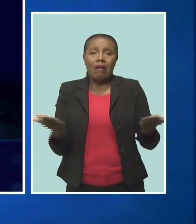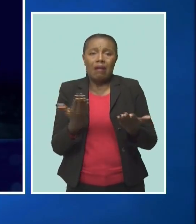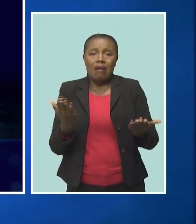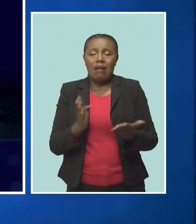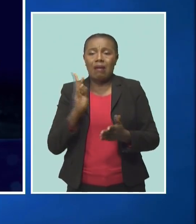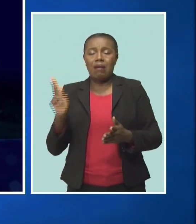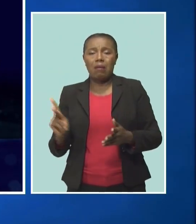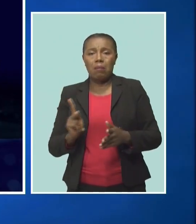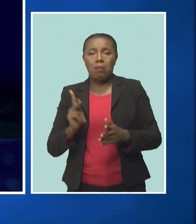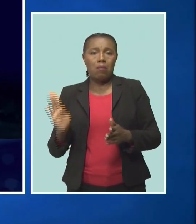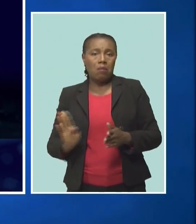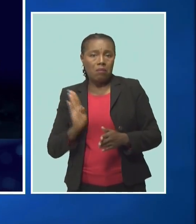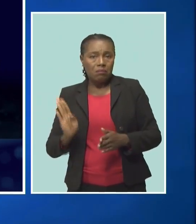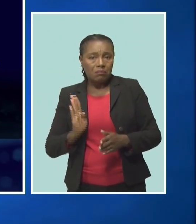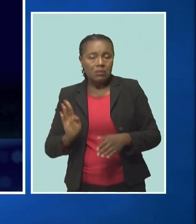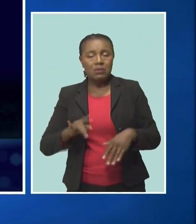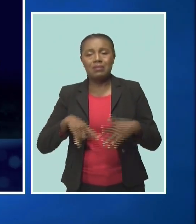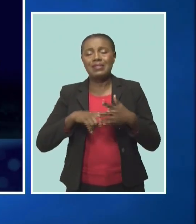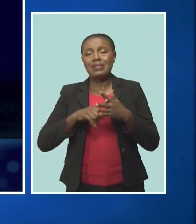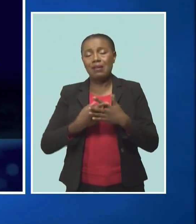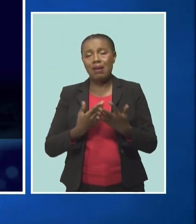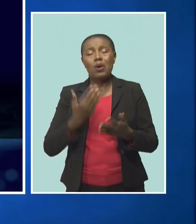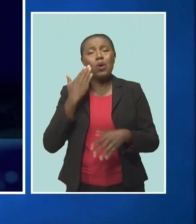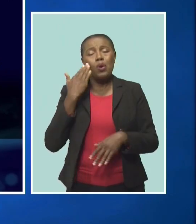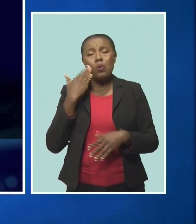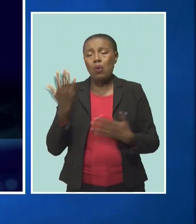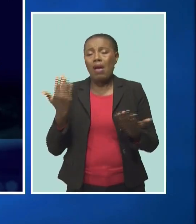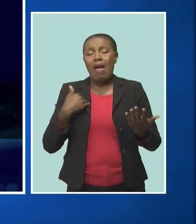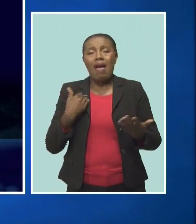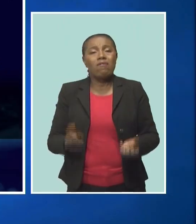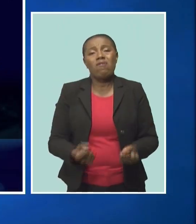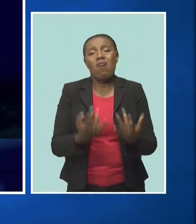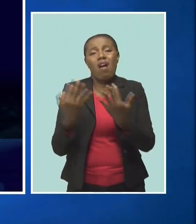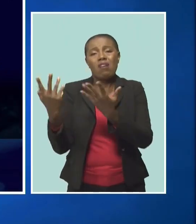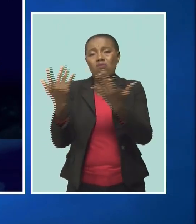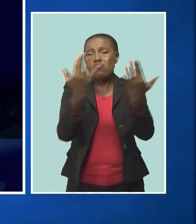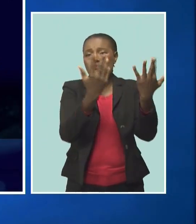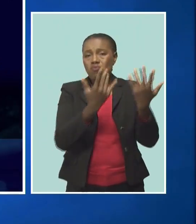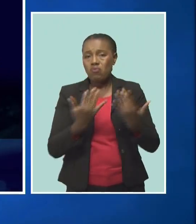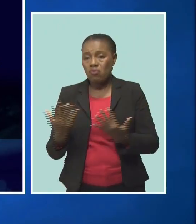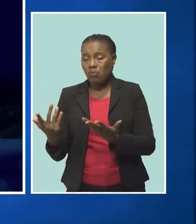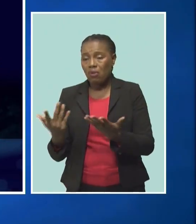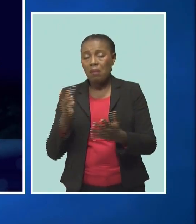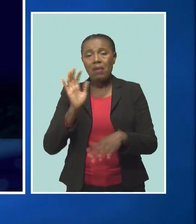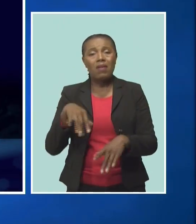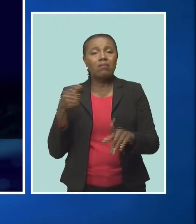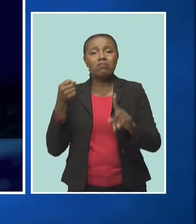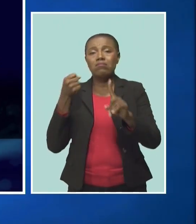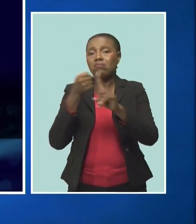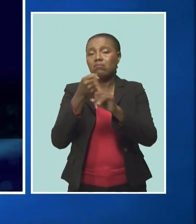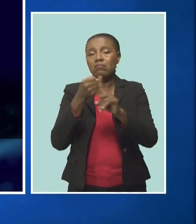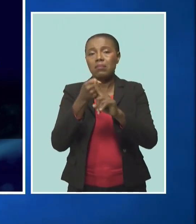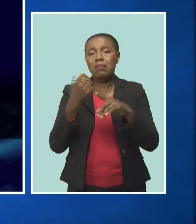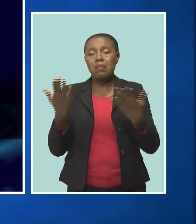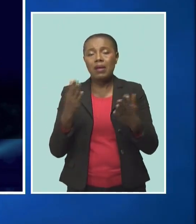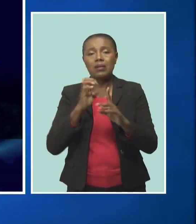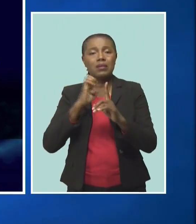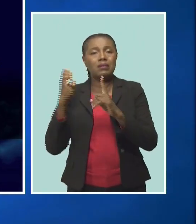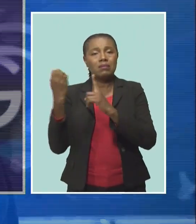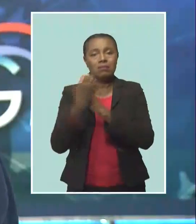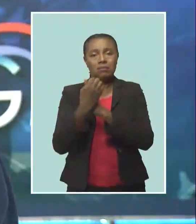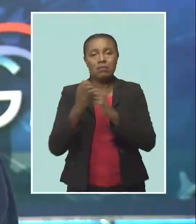to start, with these fires and stuff like that. So all this is basically impacting the